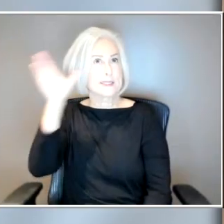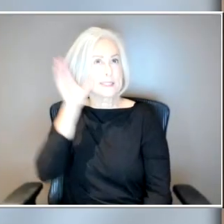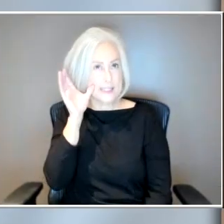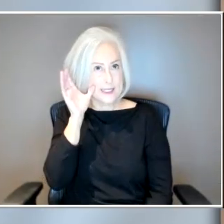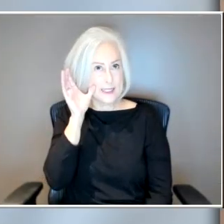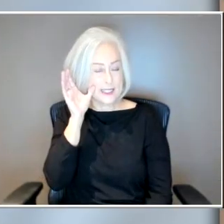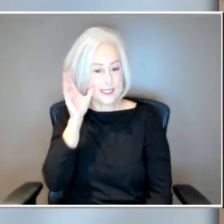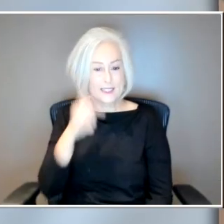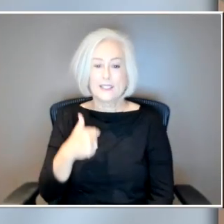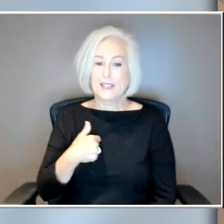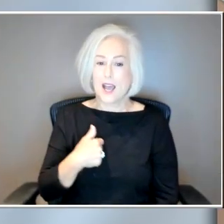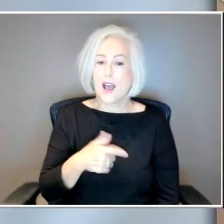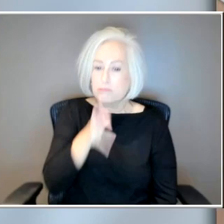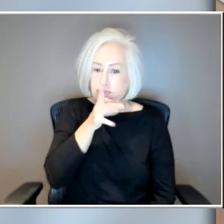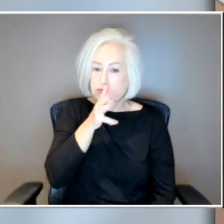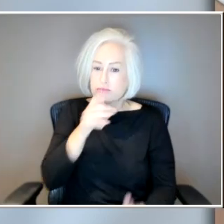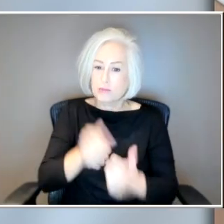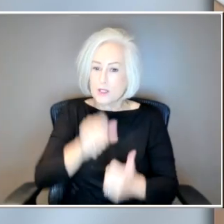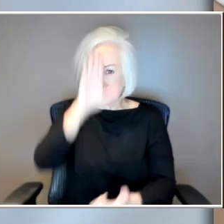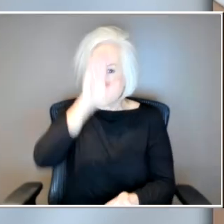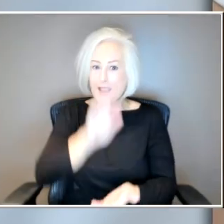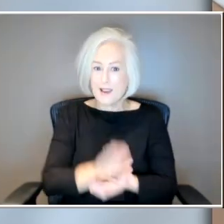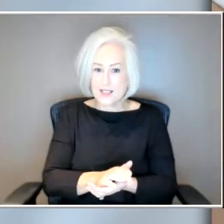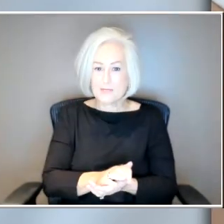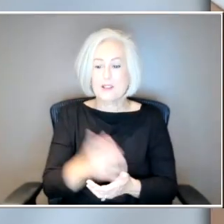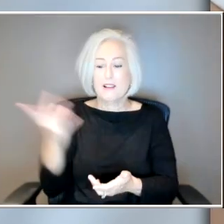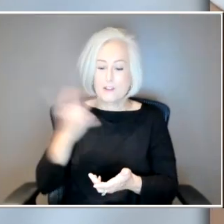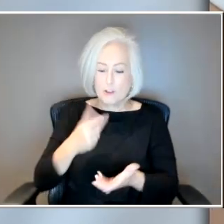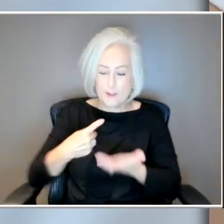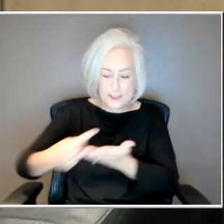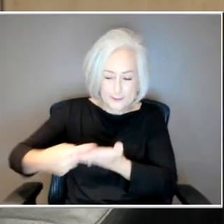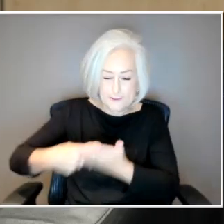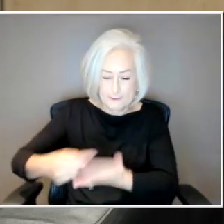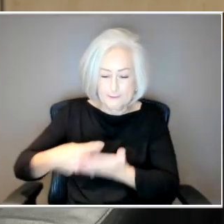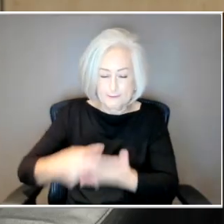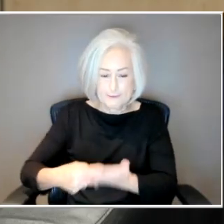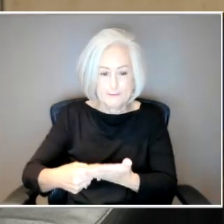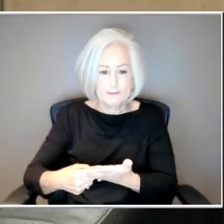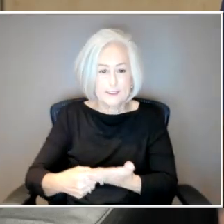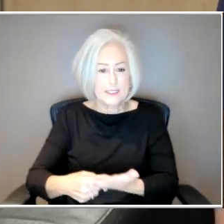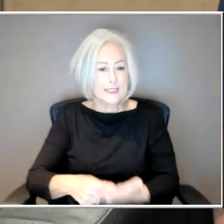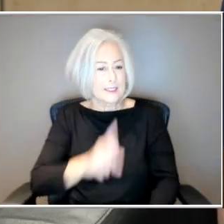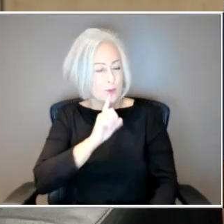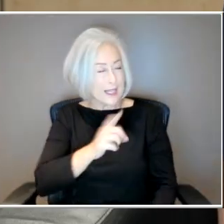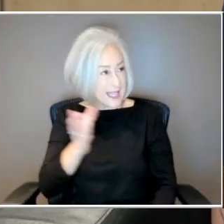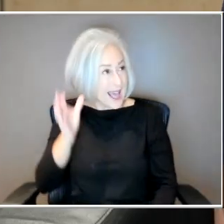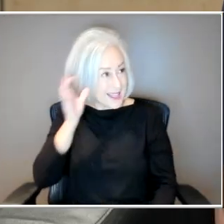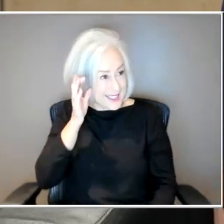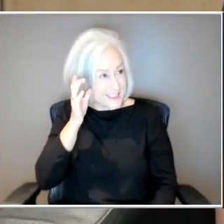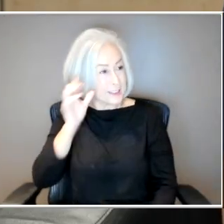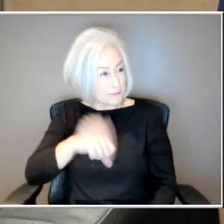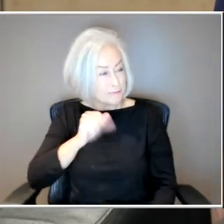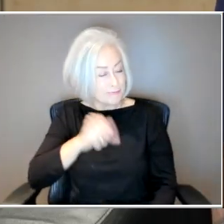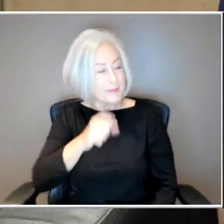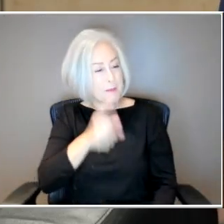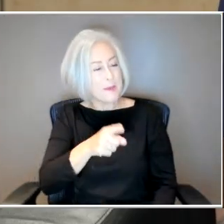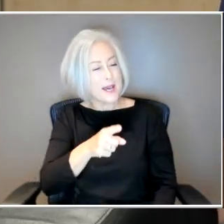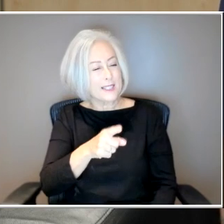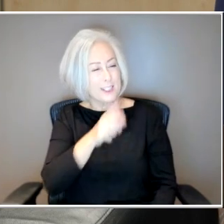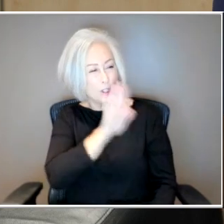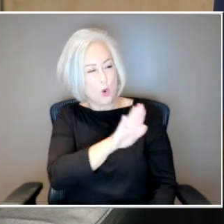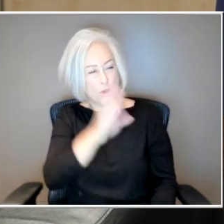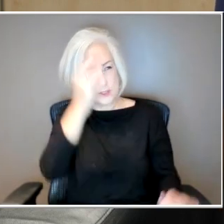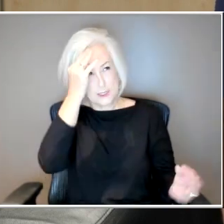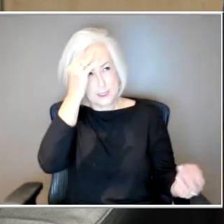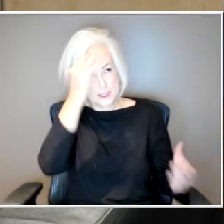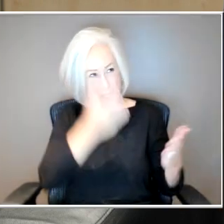him. Like he's like, I'm in the discussion, but I'm mostly just listening to let you walk through it when you talk. And I'm like, okay. And so he was like, whatever you think works best